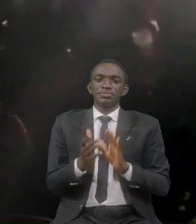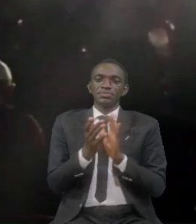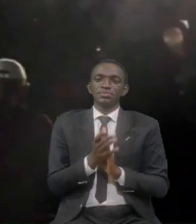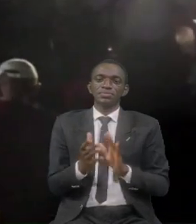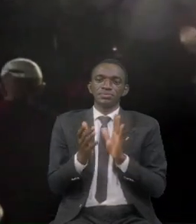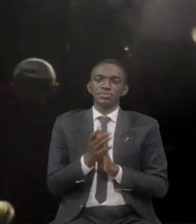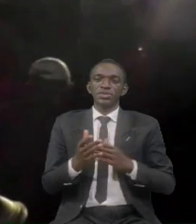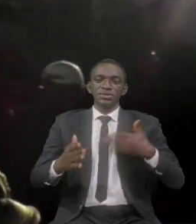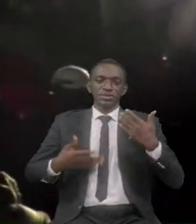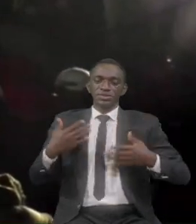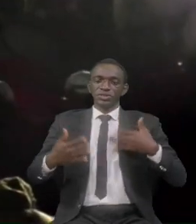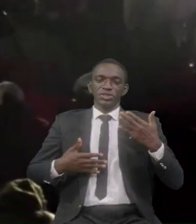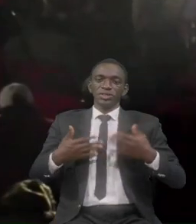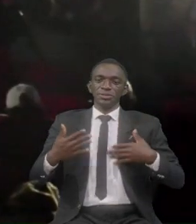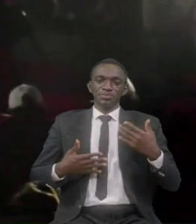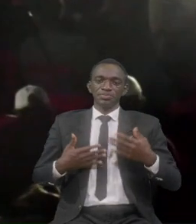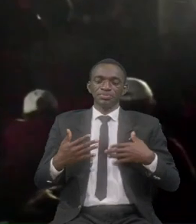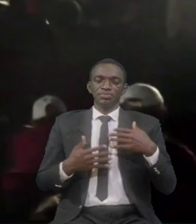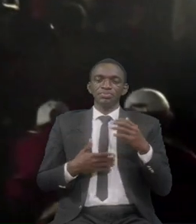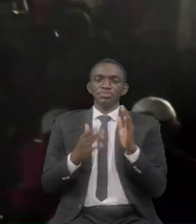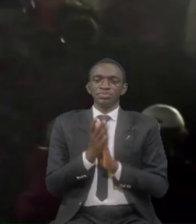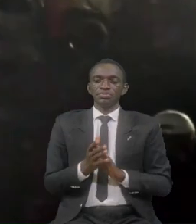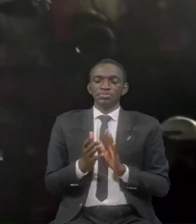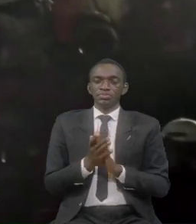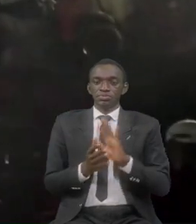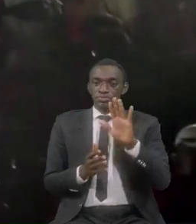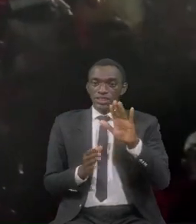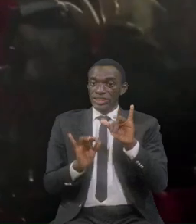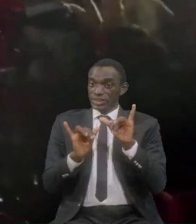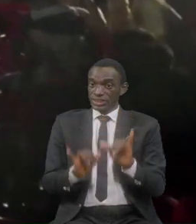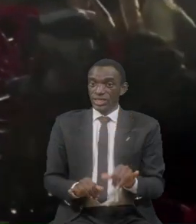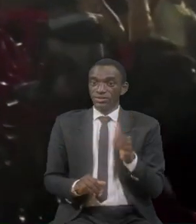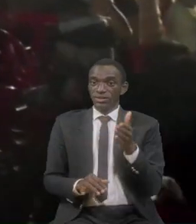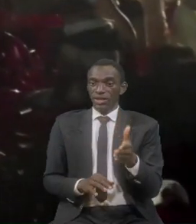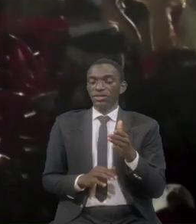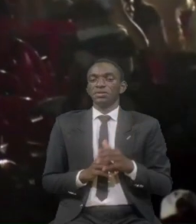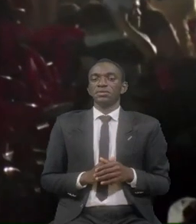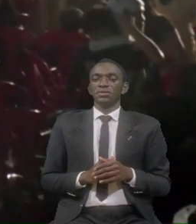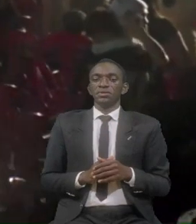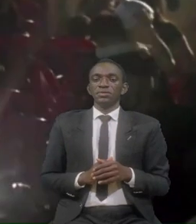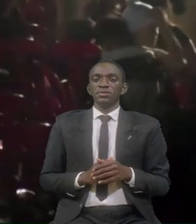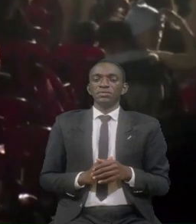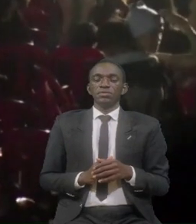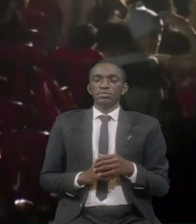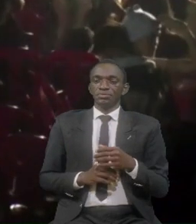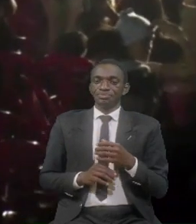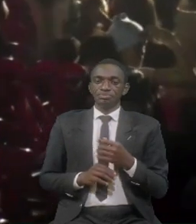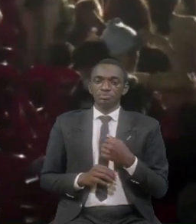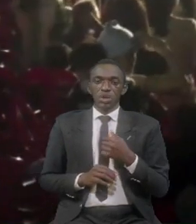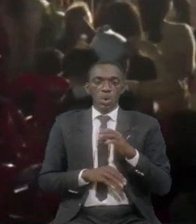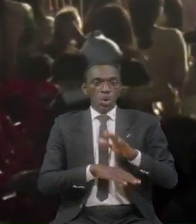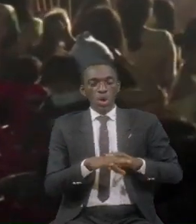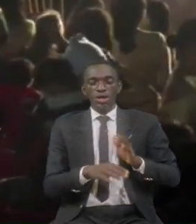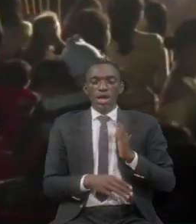Rejoice. Magmaya ka. Stay where you are. Puyo. Asa ka nagtindog karon. Why don't you call on a pastor to